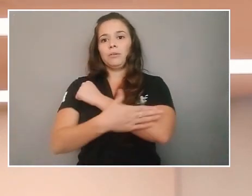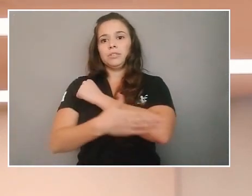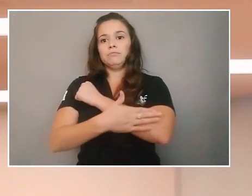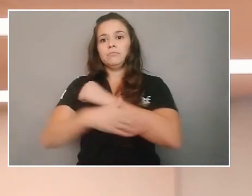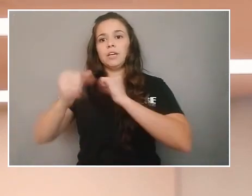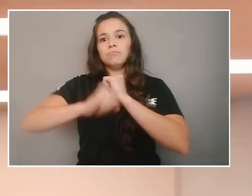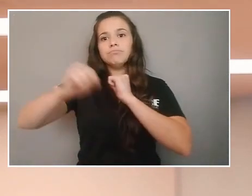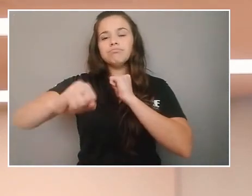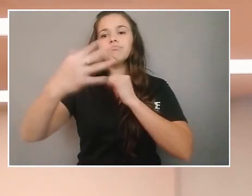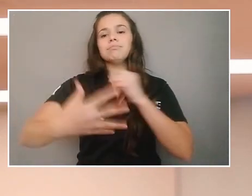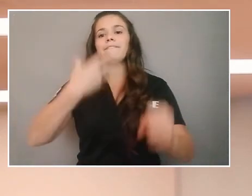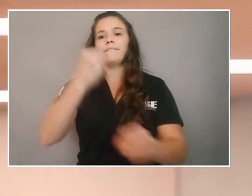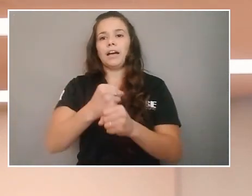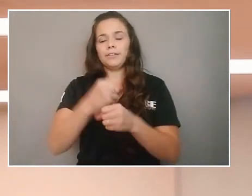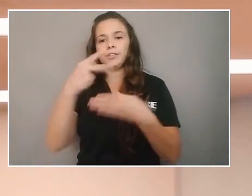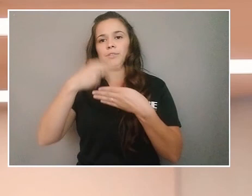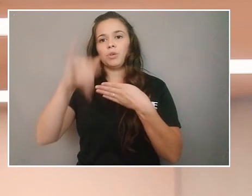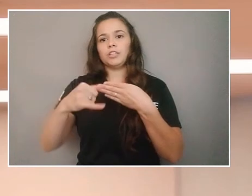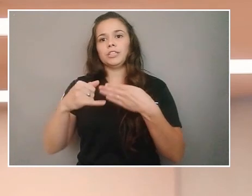project timeline.